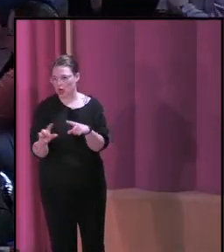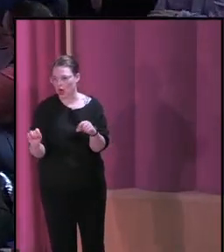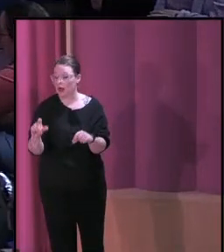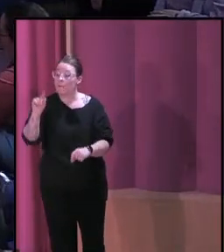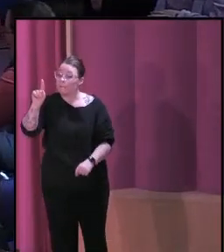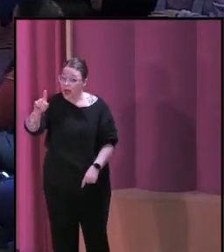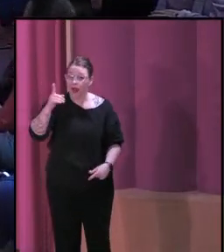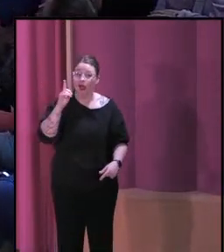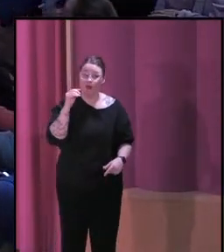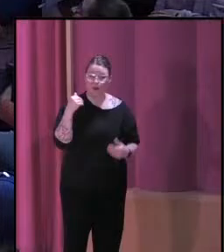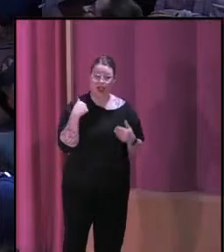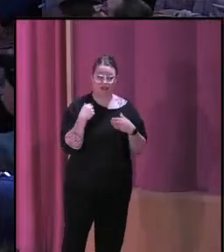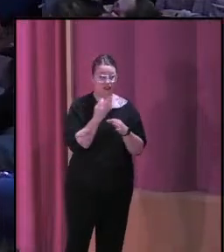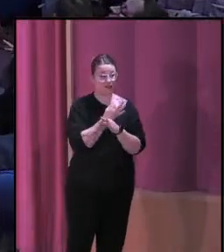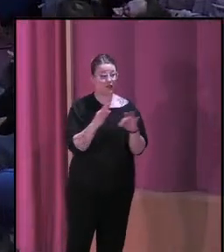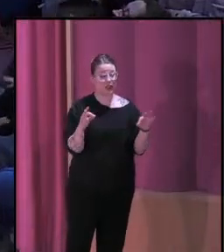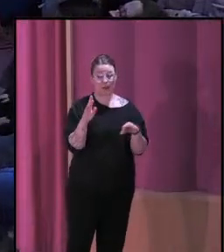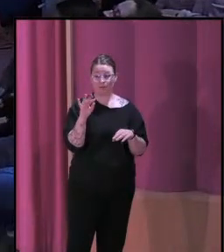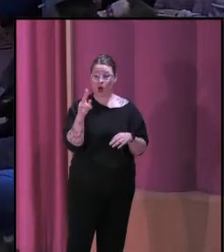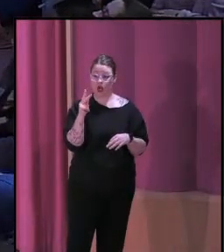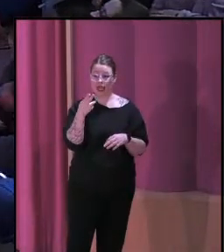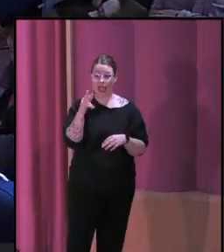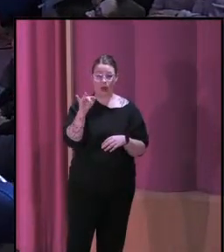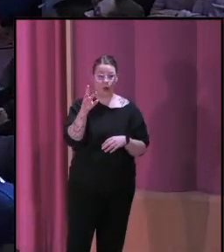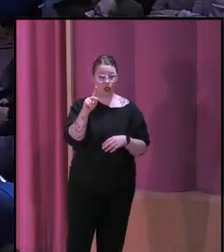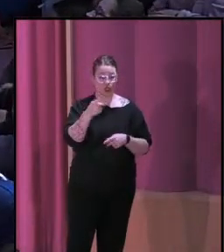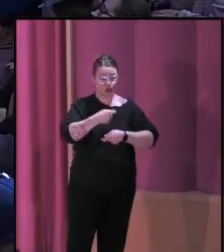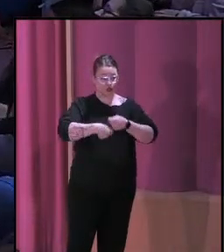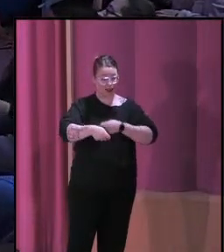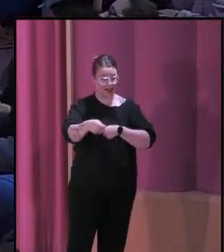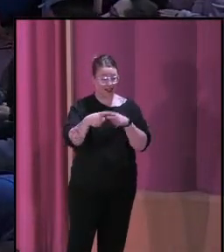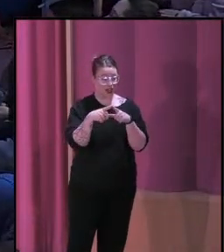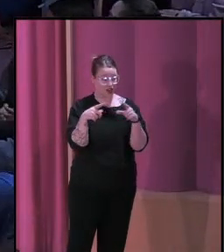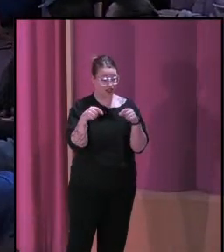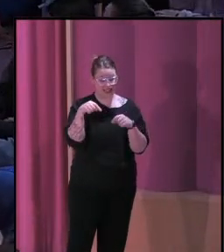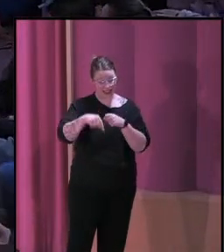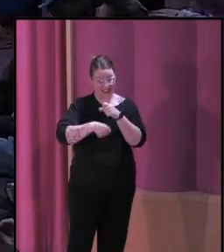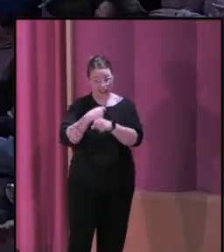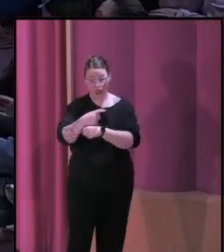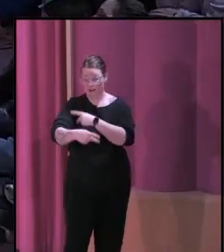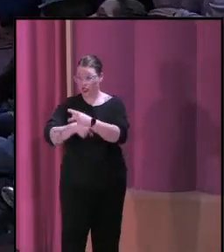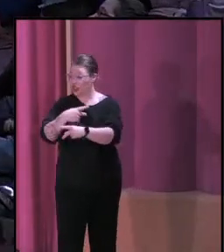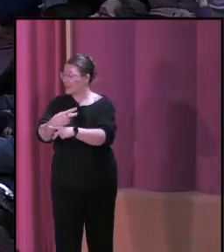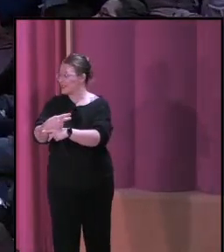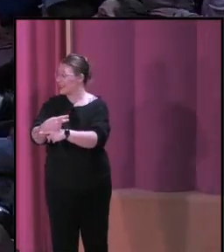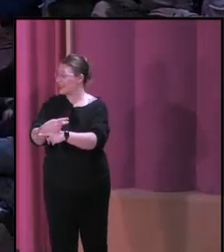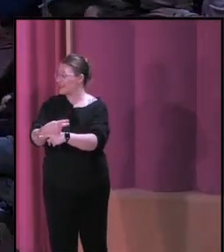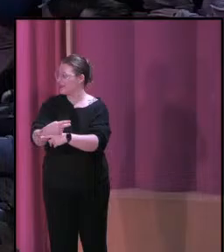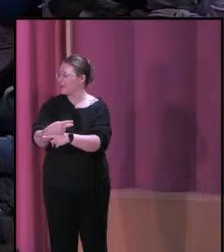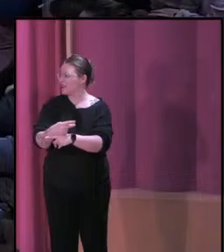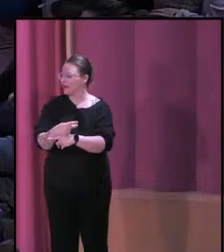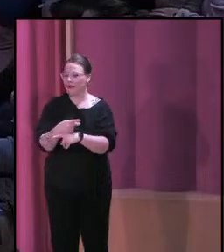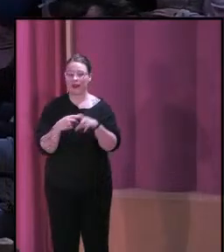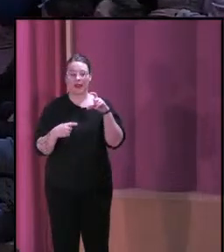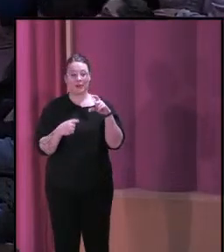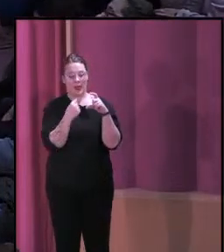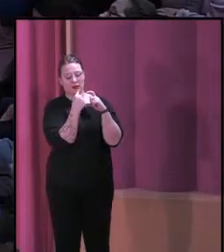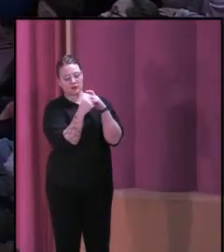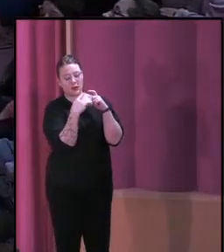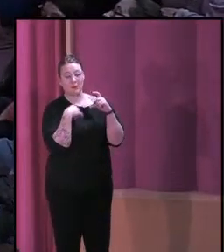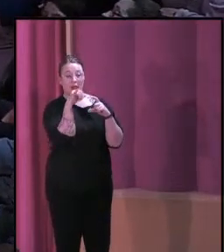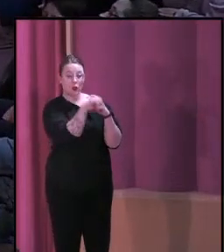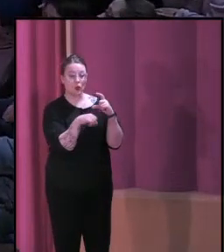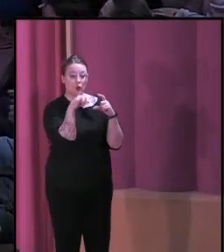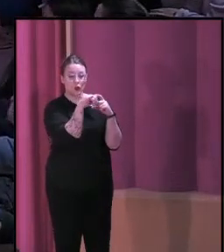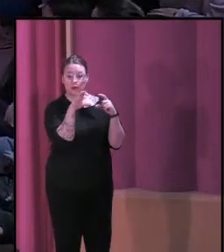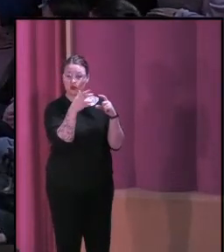interested, I do have my free Mark Hayward trading cards. I've got this year's version where I've got on the back of it is my YouTube channel. So if you want to learn